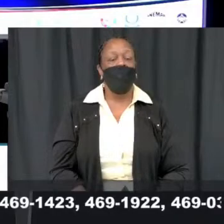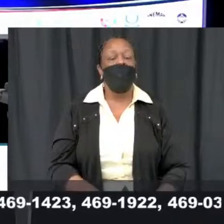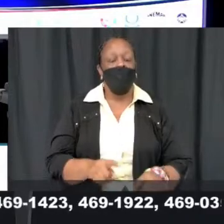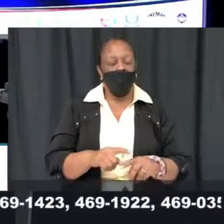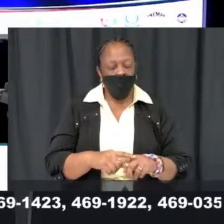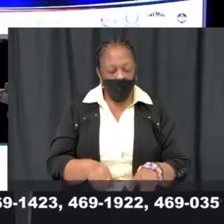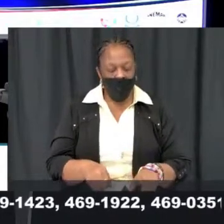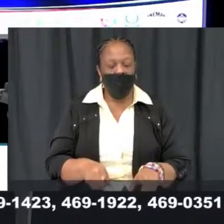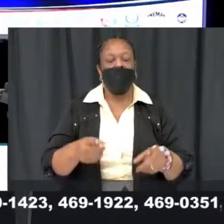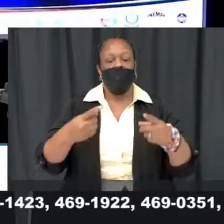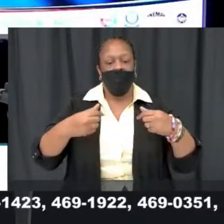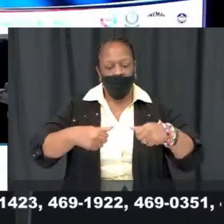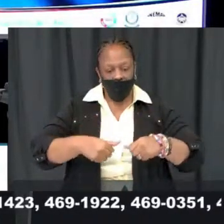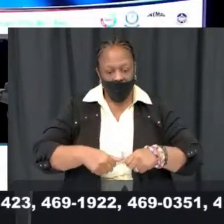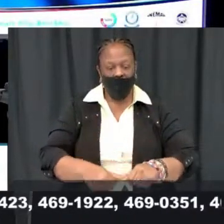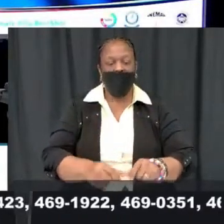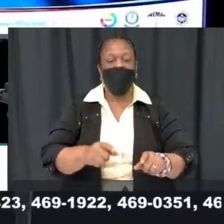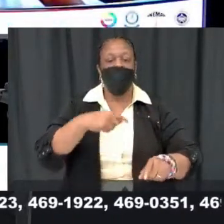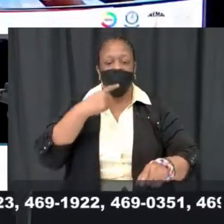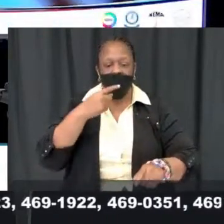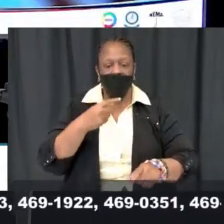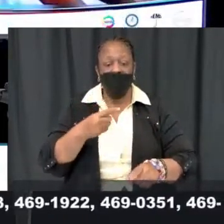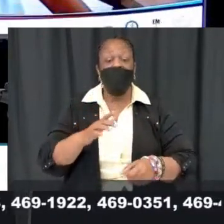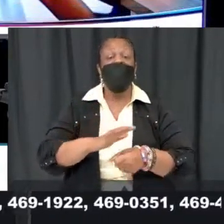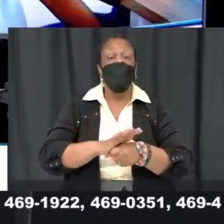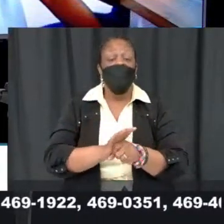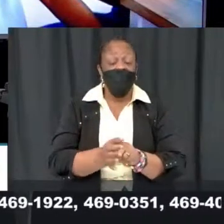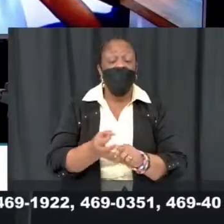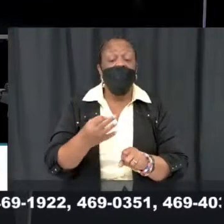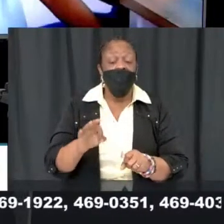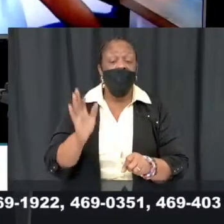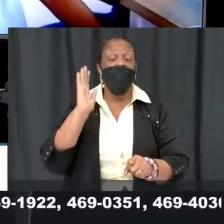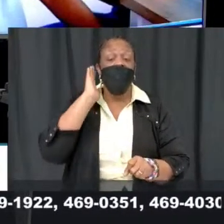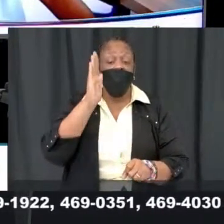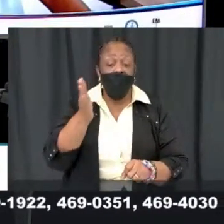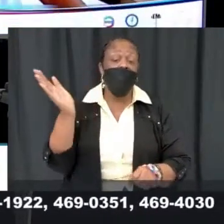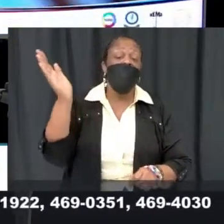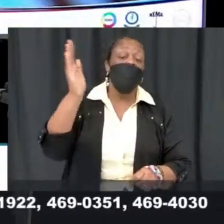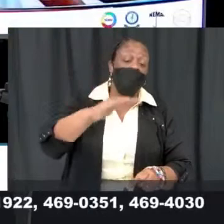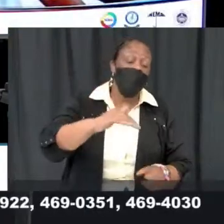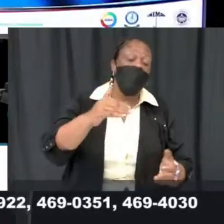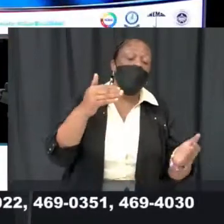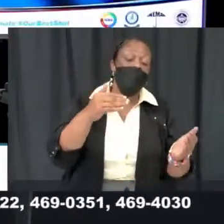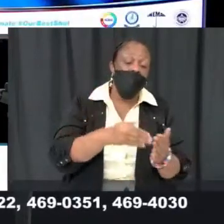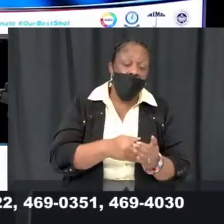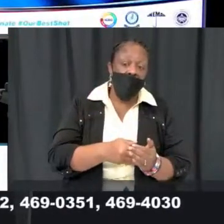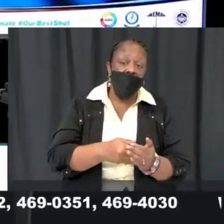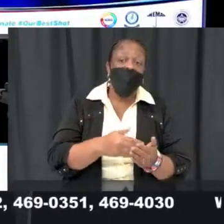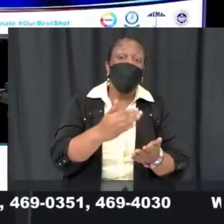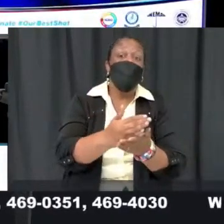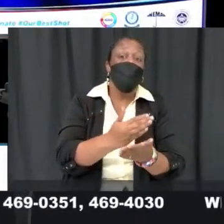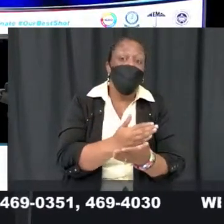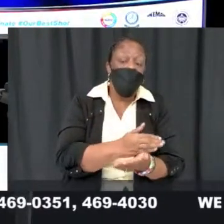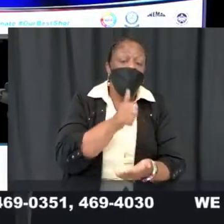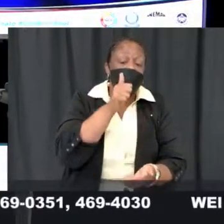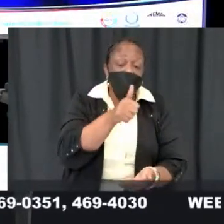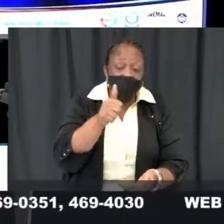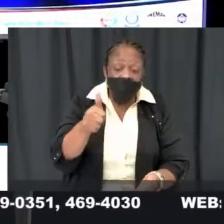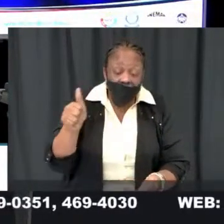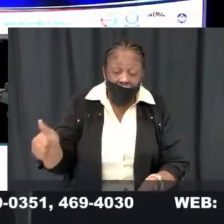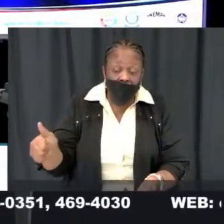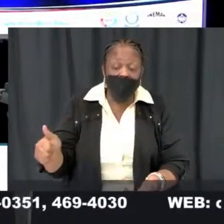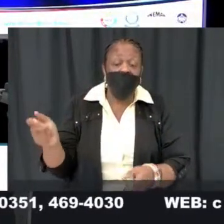going to come back again. We ask you to prepare. We went through the process. Person